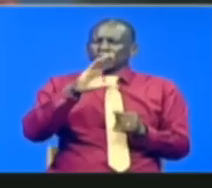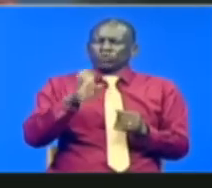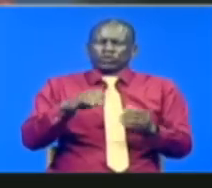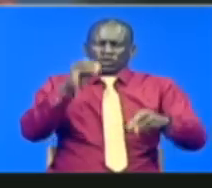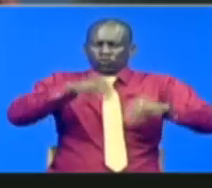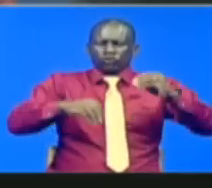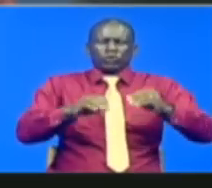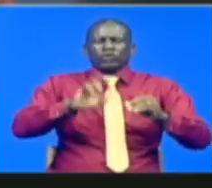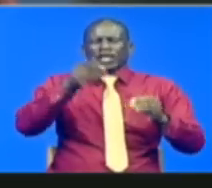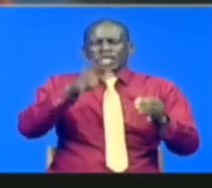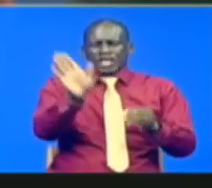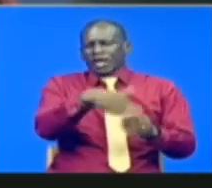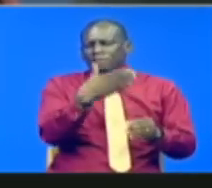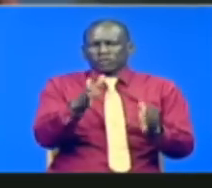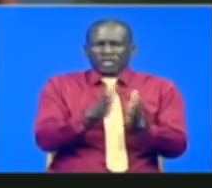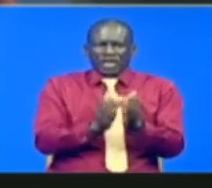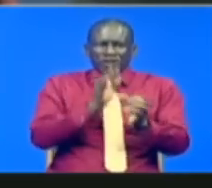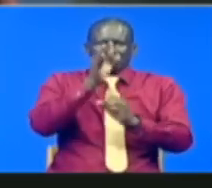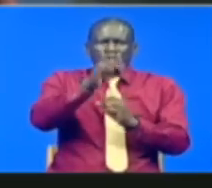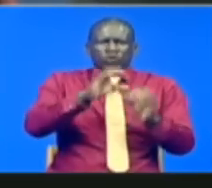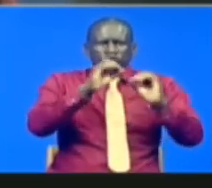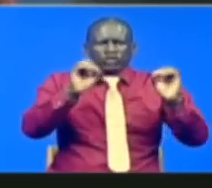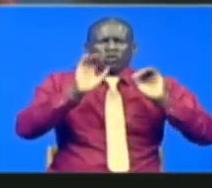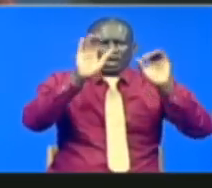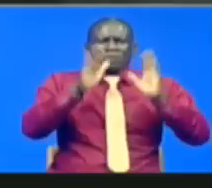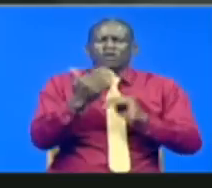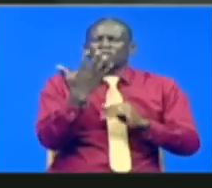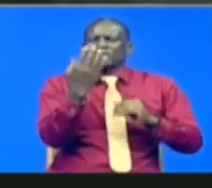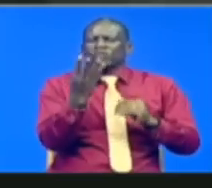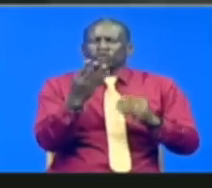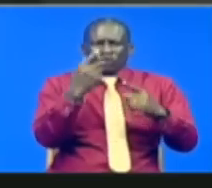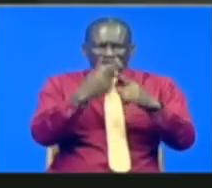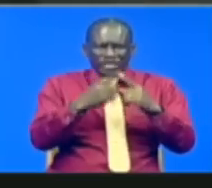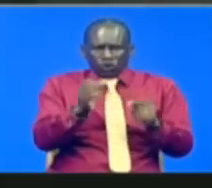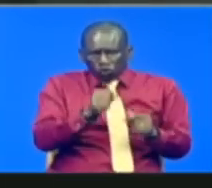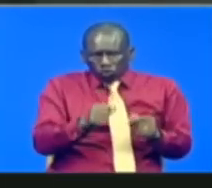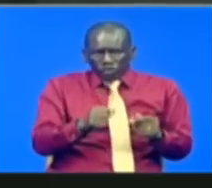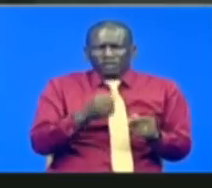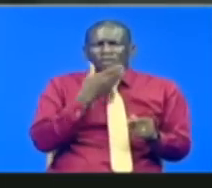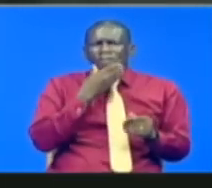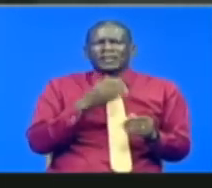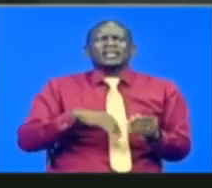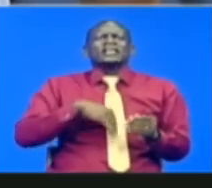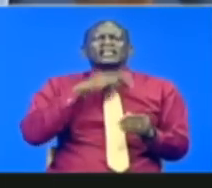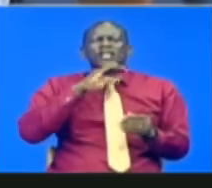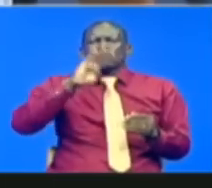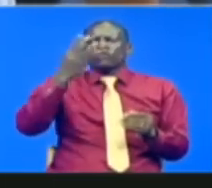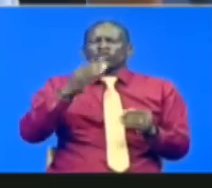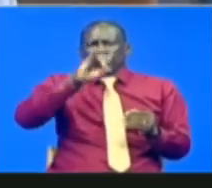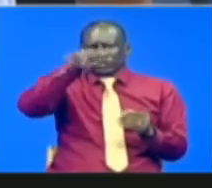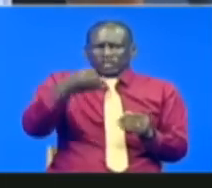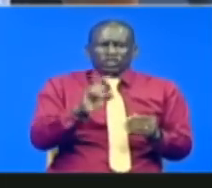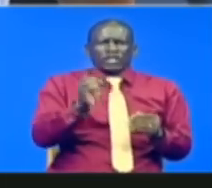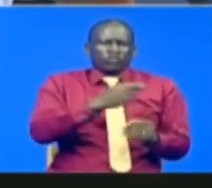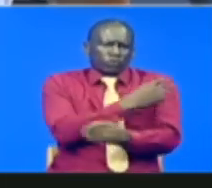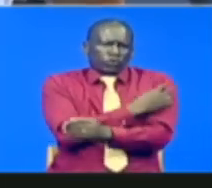scene and the Beyond Zero campaign. The 54-year-old succumbed to an illness on the 4th of January at the Nairobi